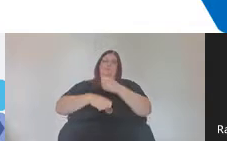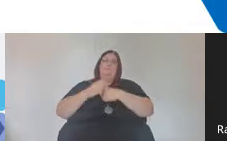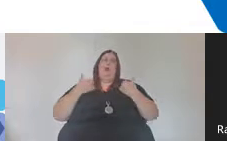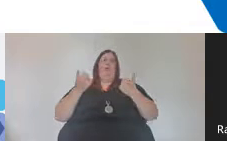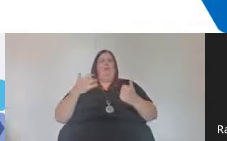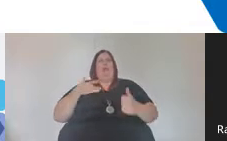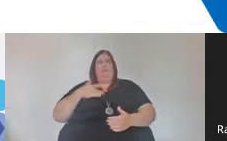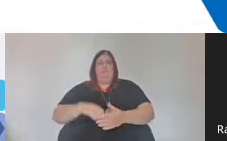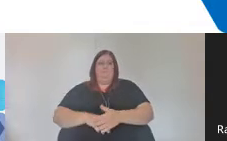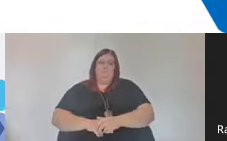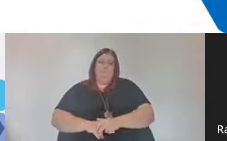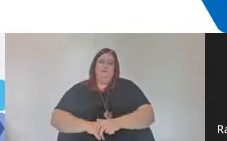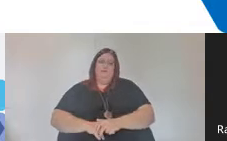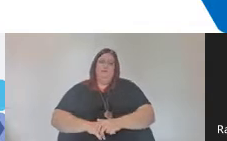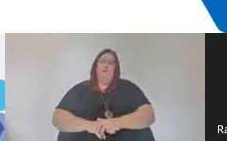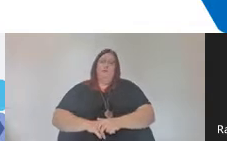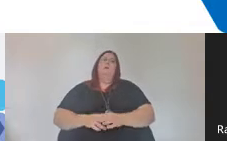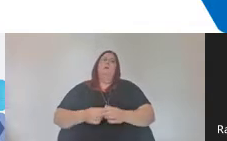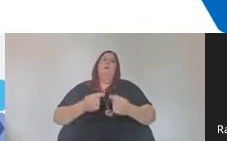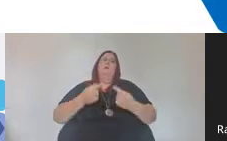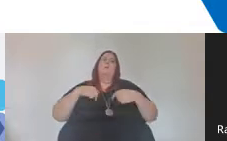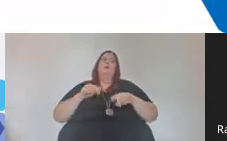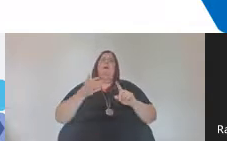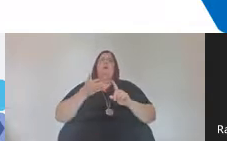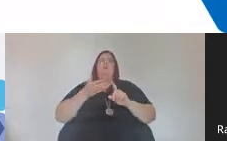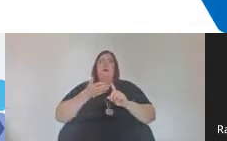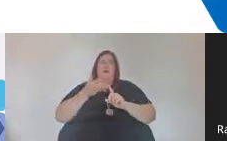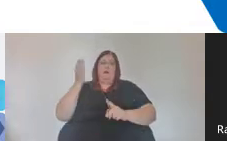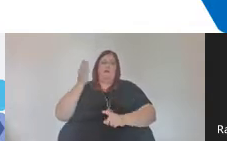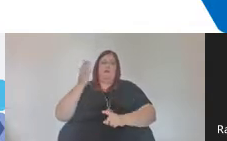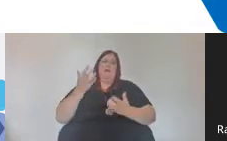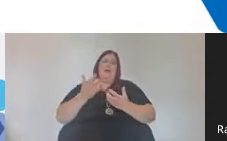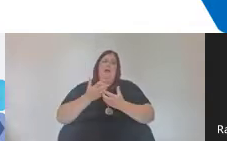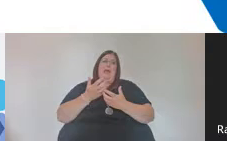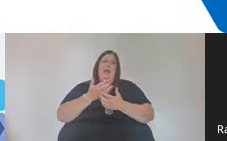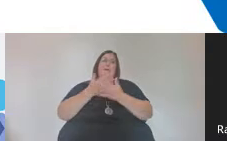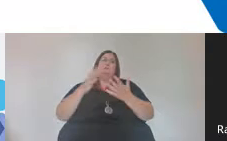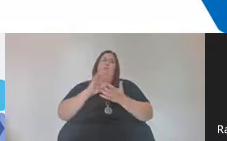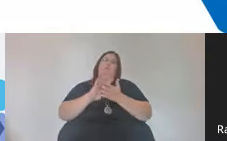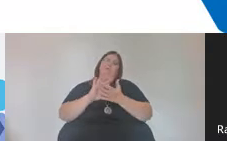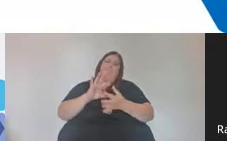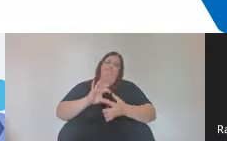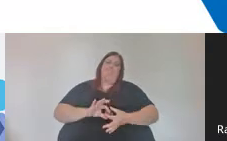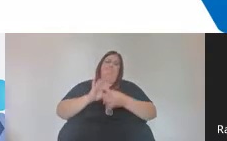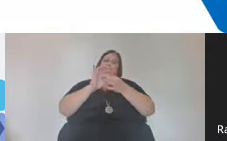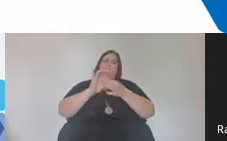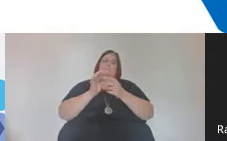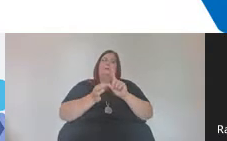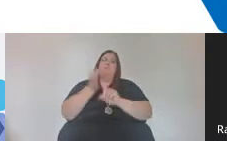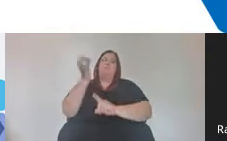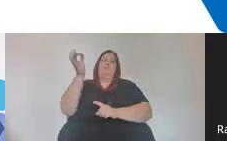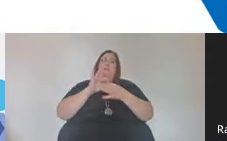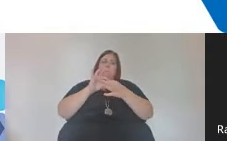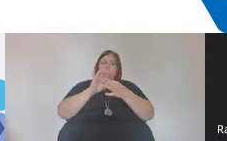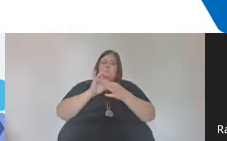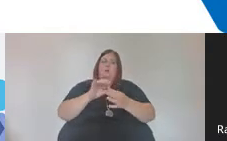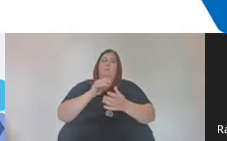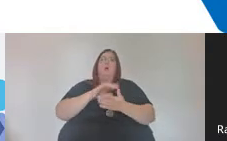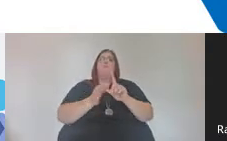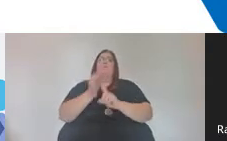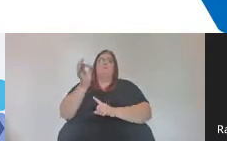do that. We recognise that success will be built on these partnerships, but not only with each other, with communities, citizens